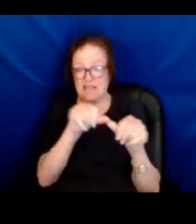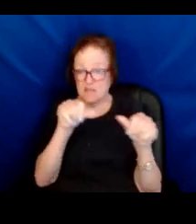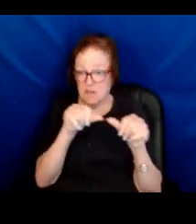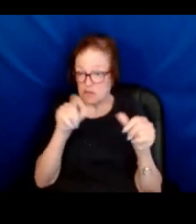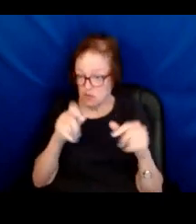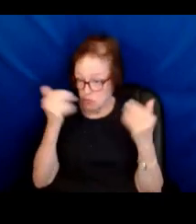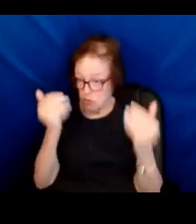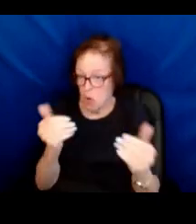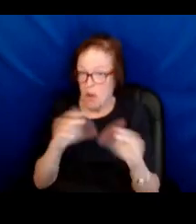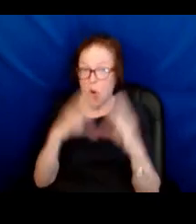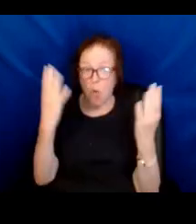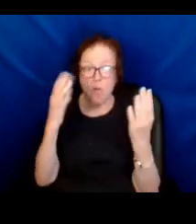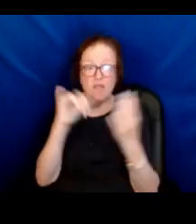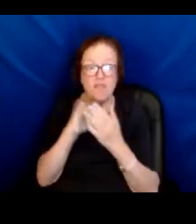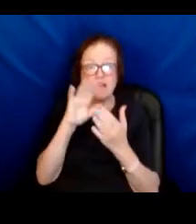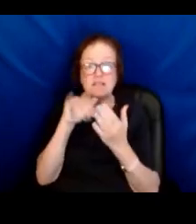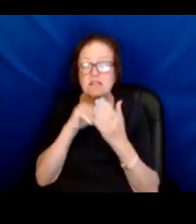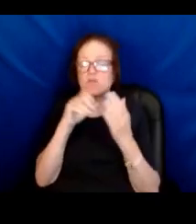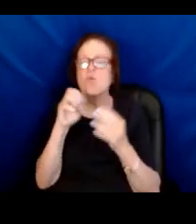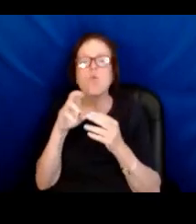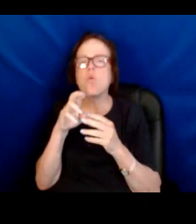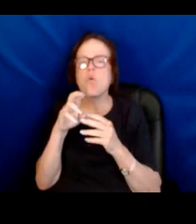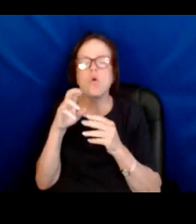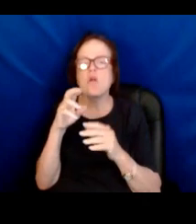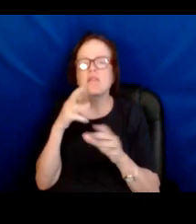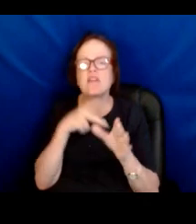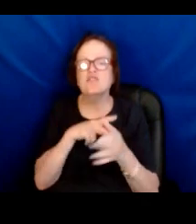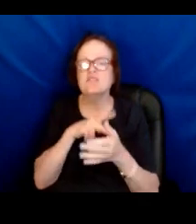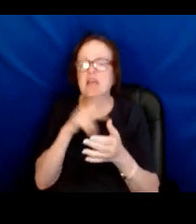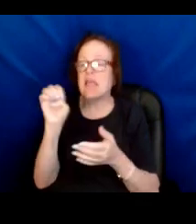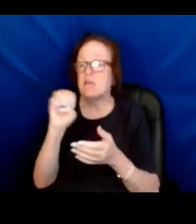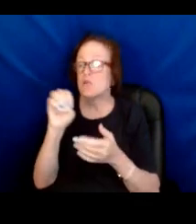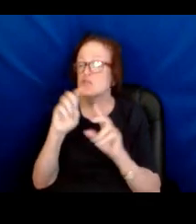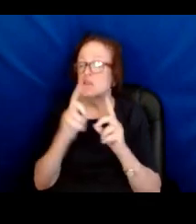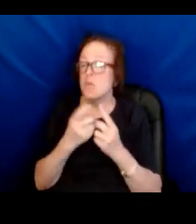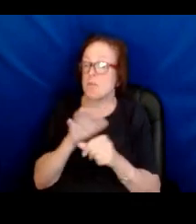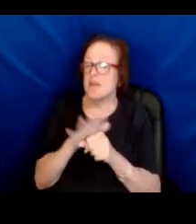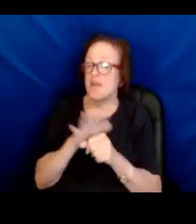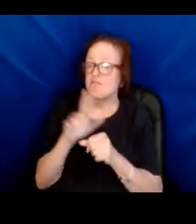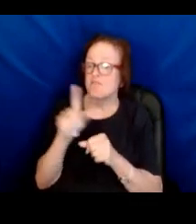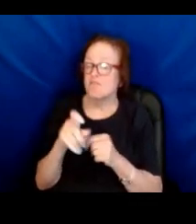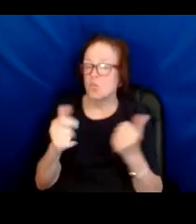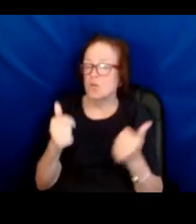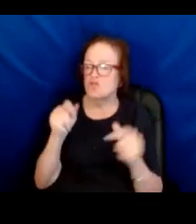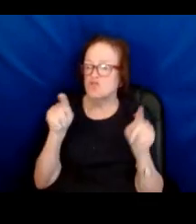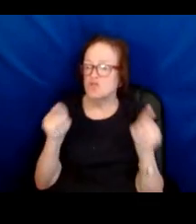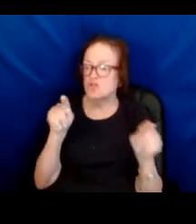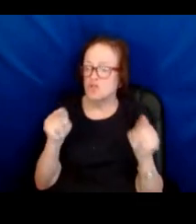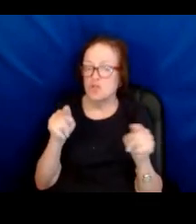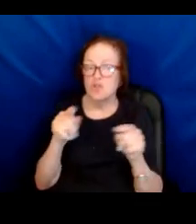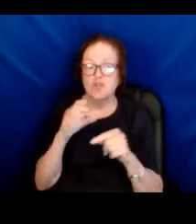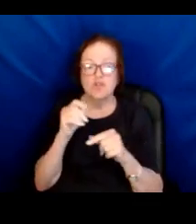with opening the crisis receiving center, or is their psych emergency department enough? And or should it be kids